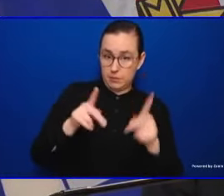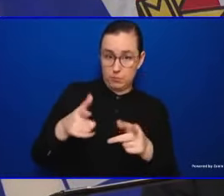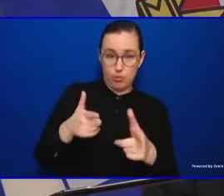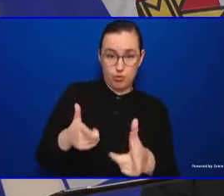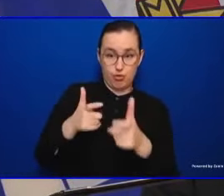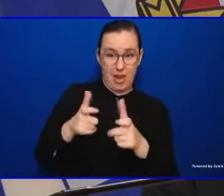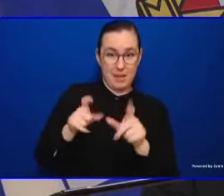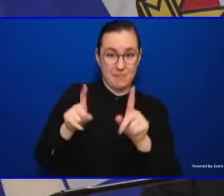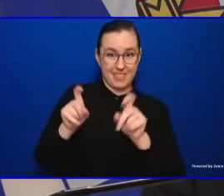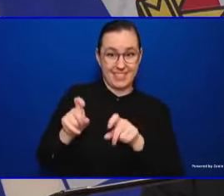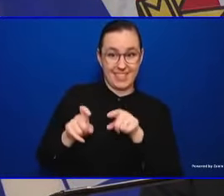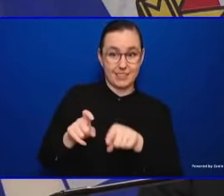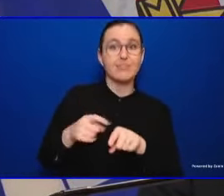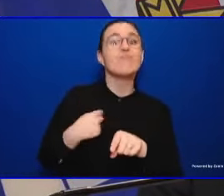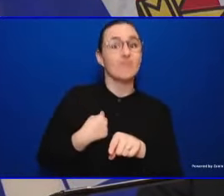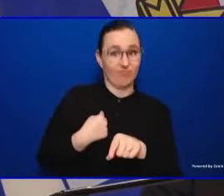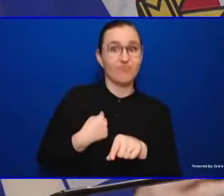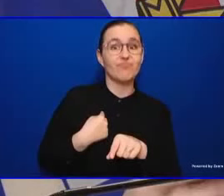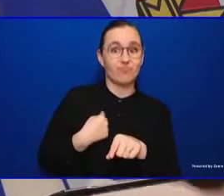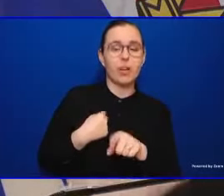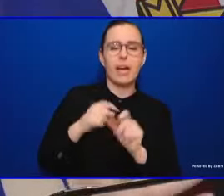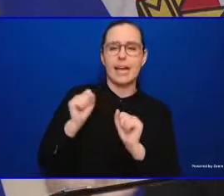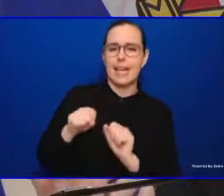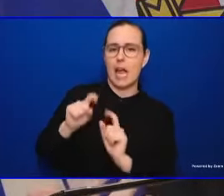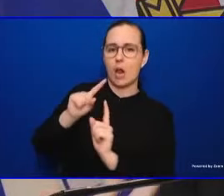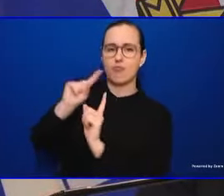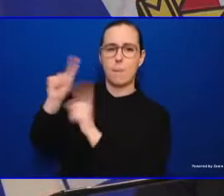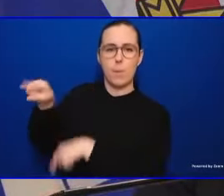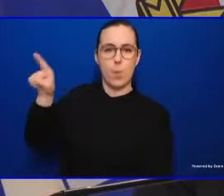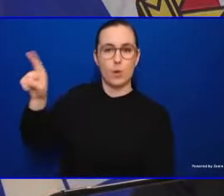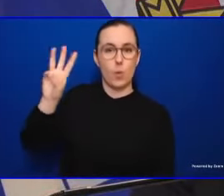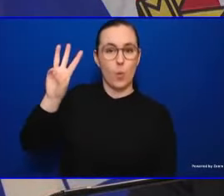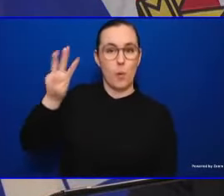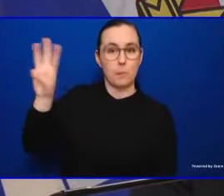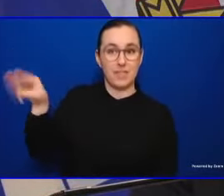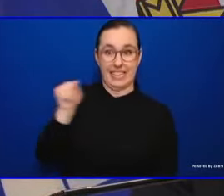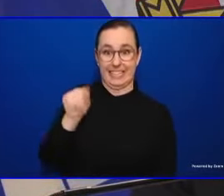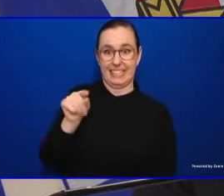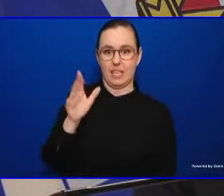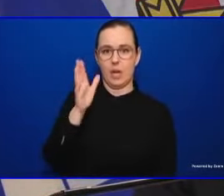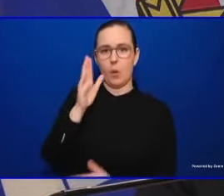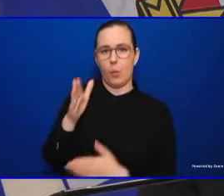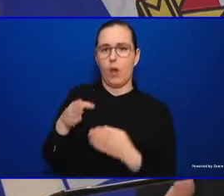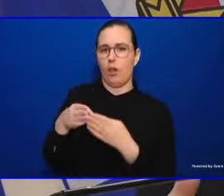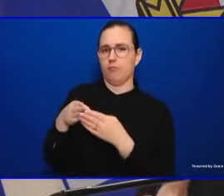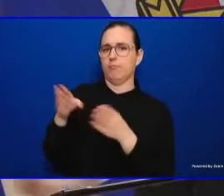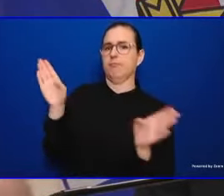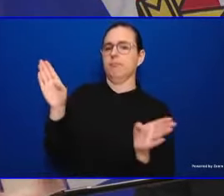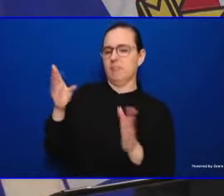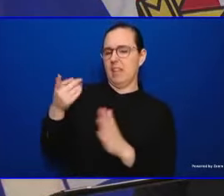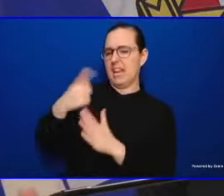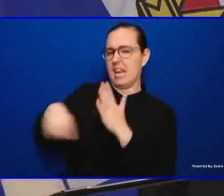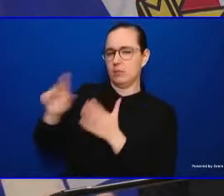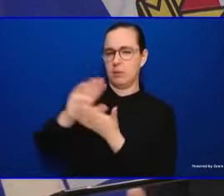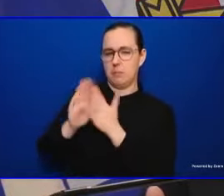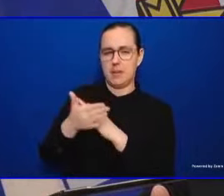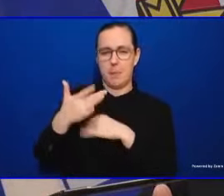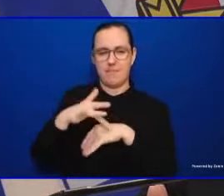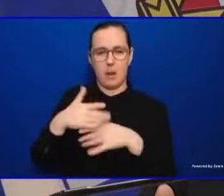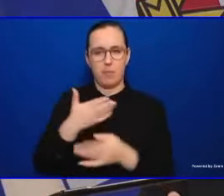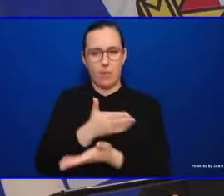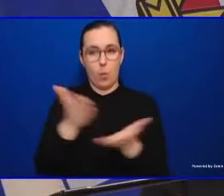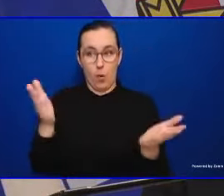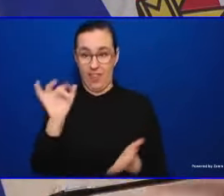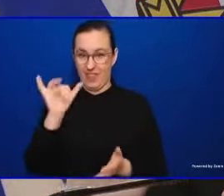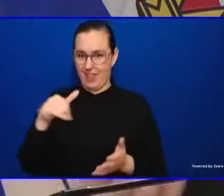for everybody in the province, and we are getting some information from that. It is limited because we don't have a denominator. We don't know